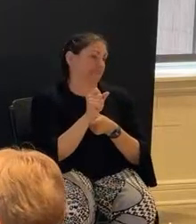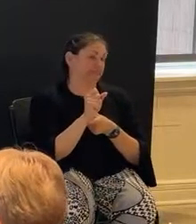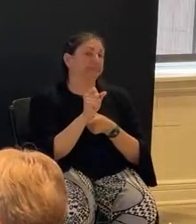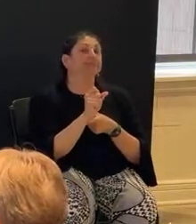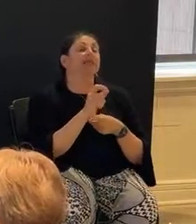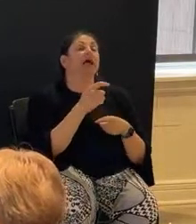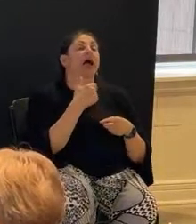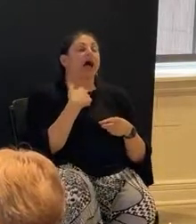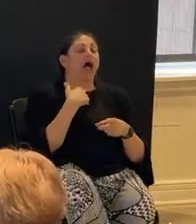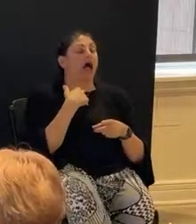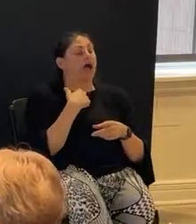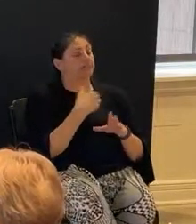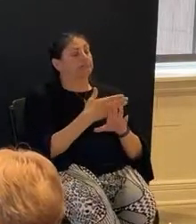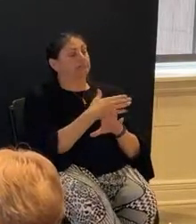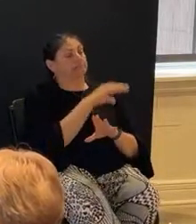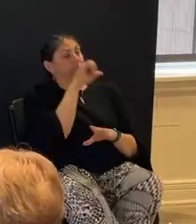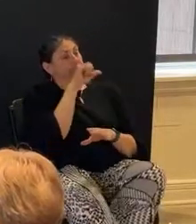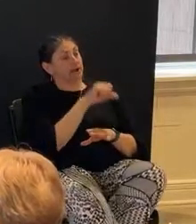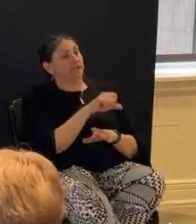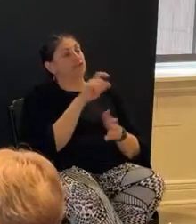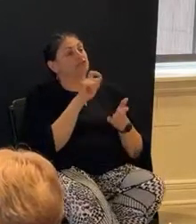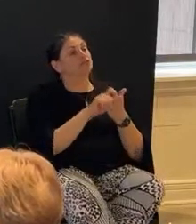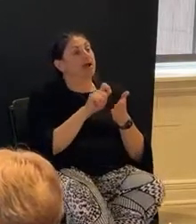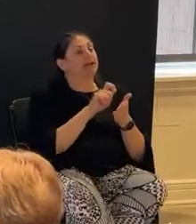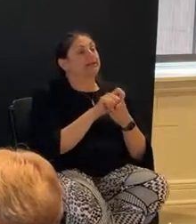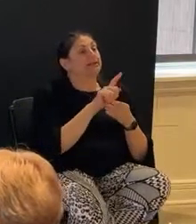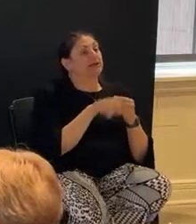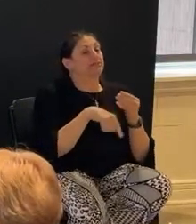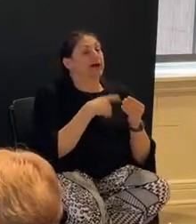I did love writing about